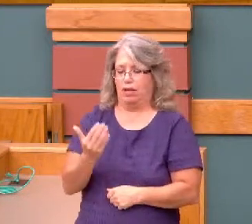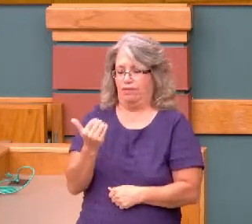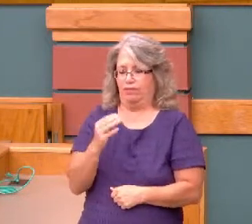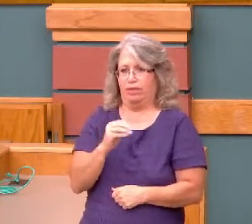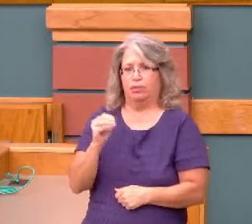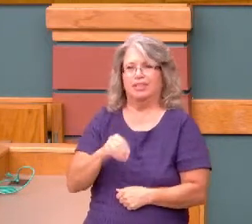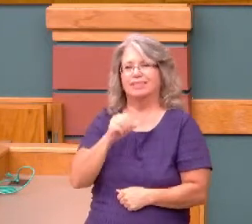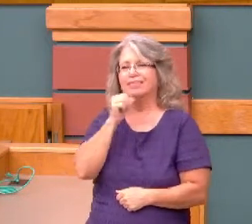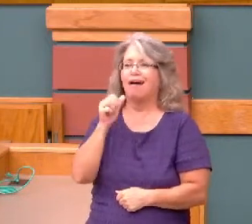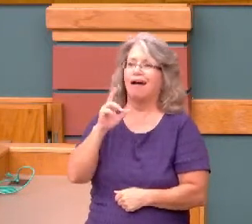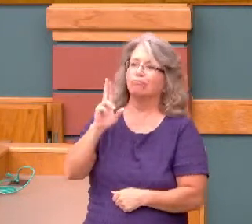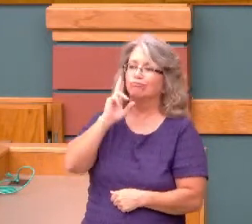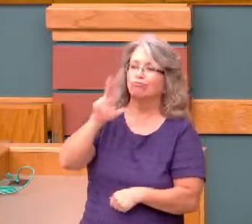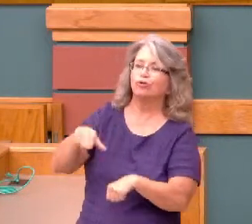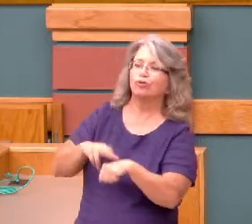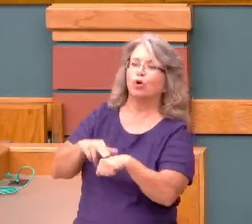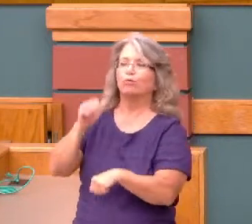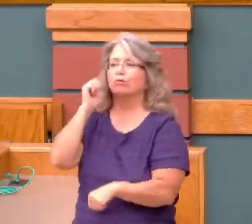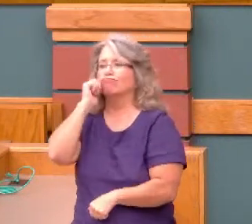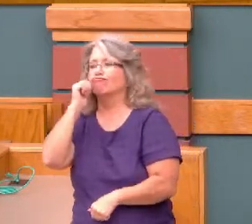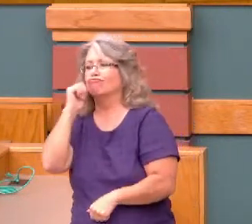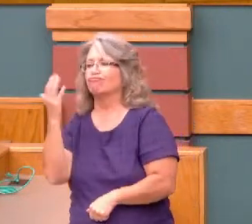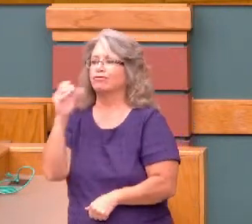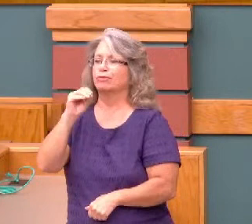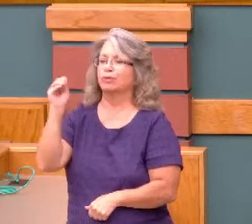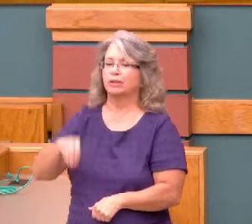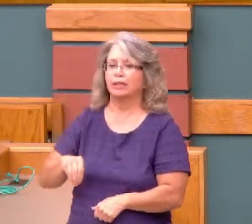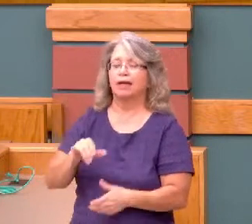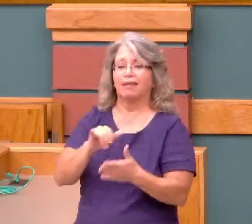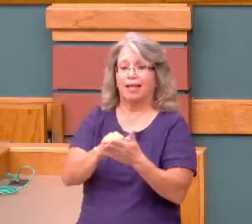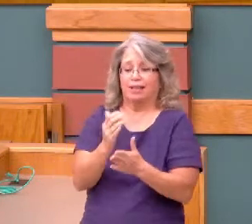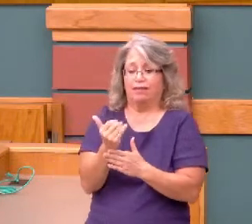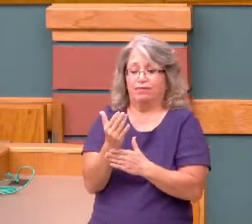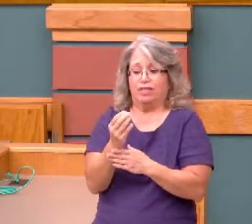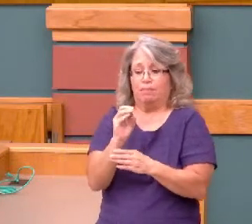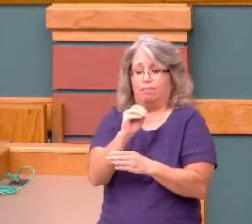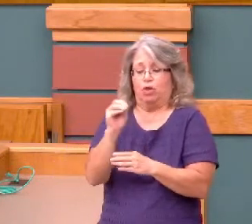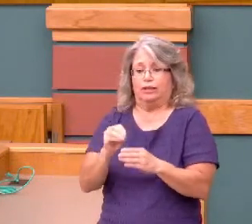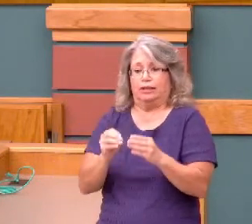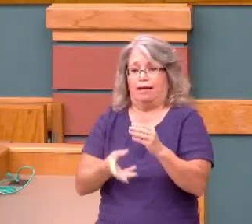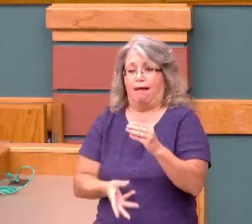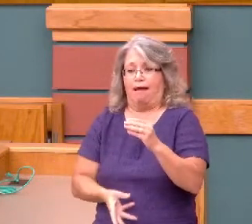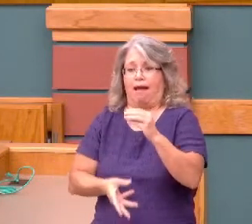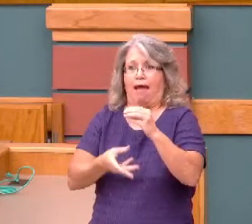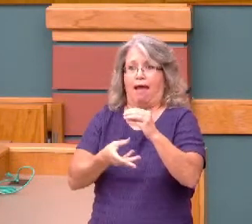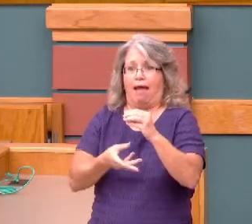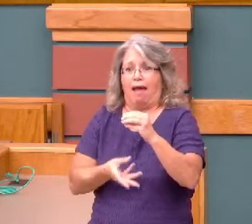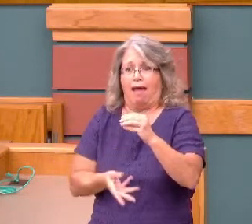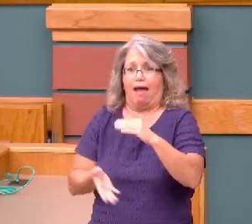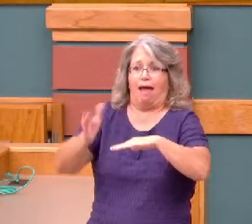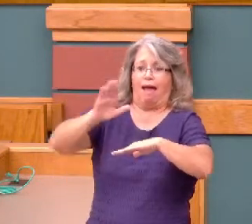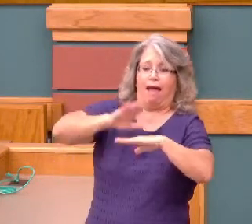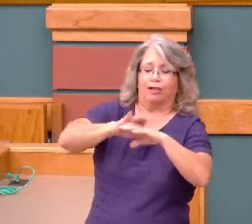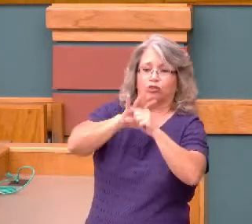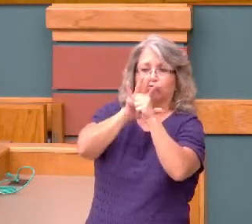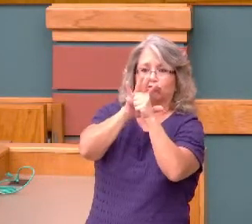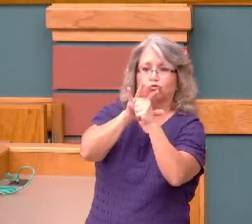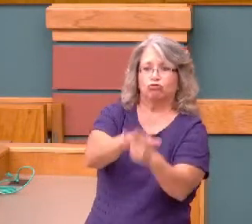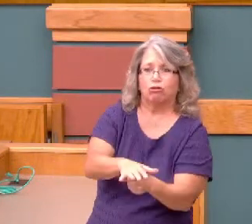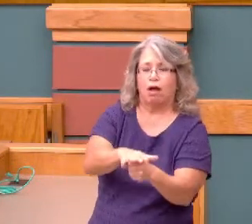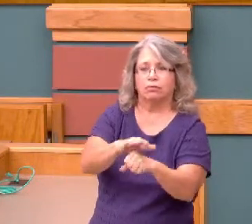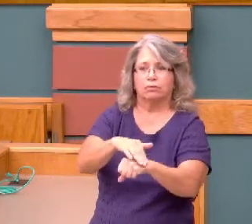a 15% true strain on your overall healthcare system. And I just want to say that even